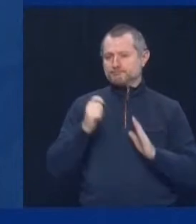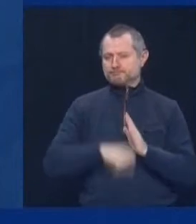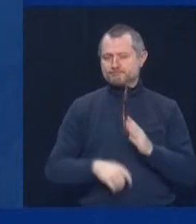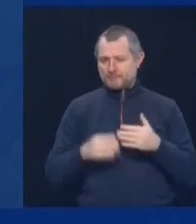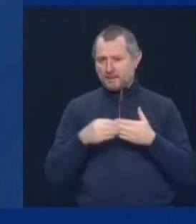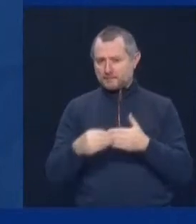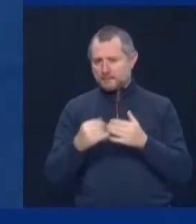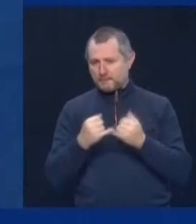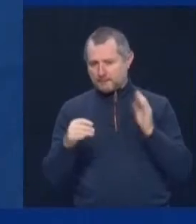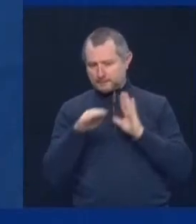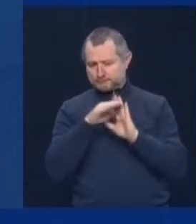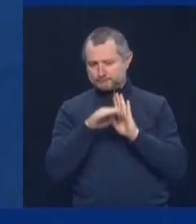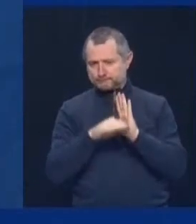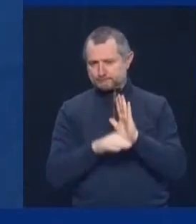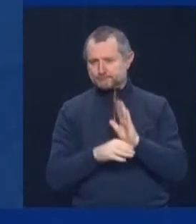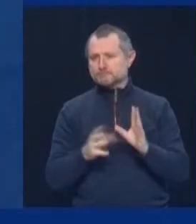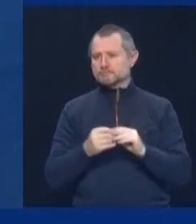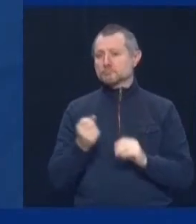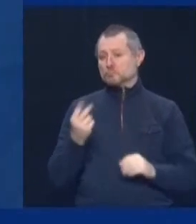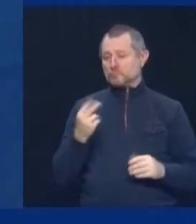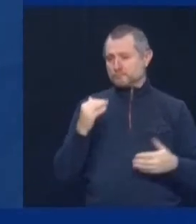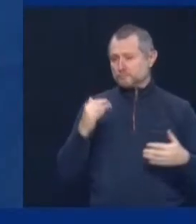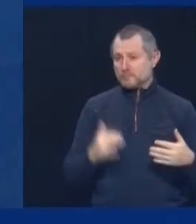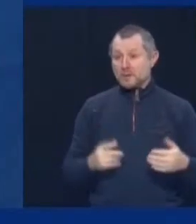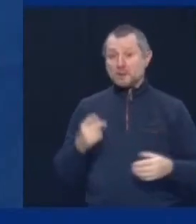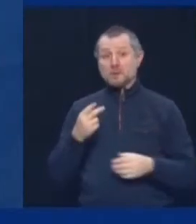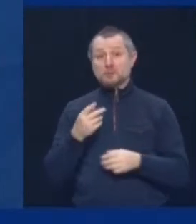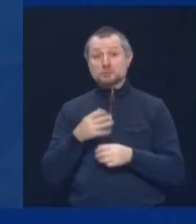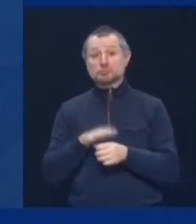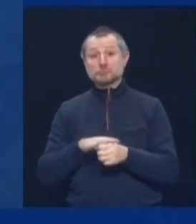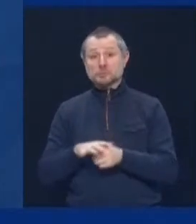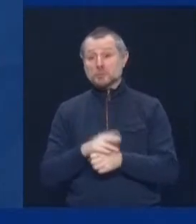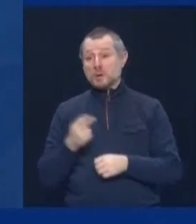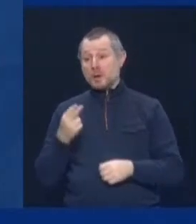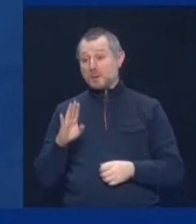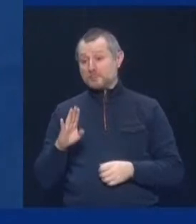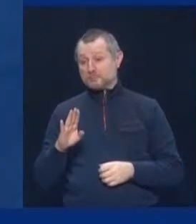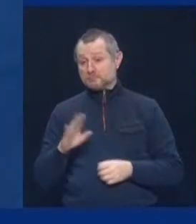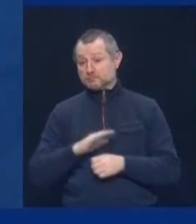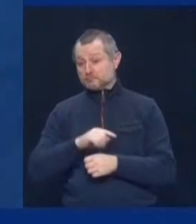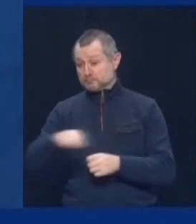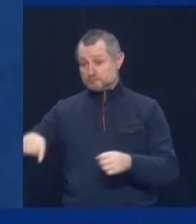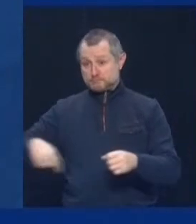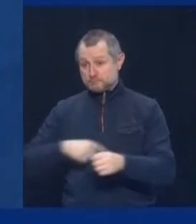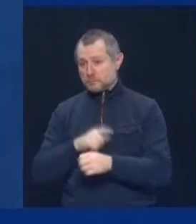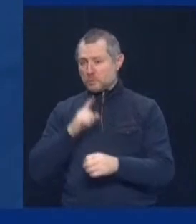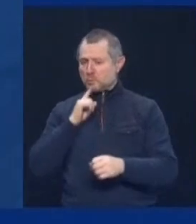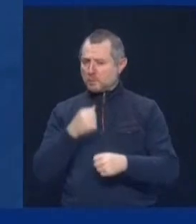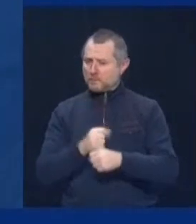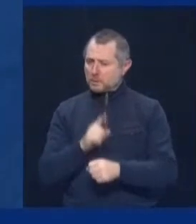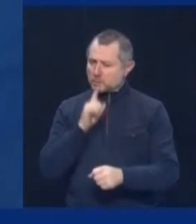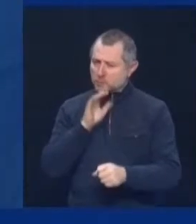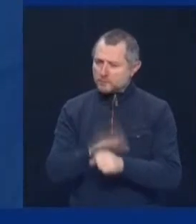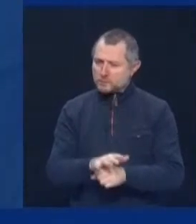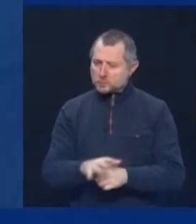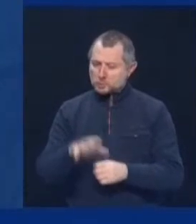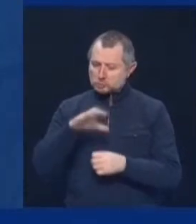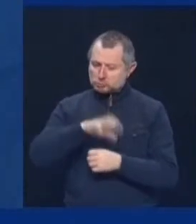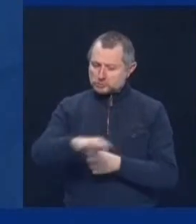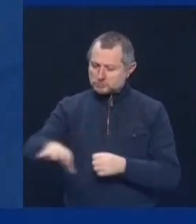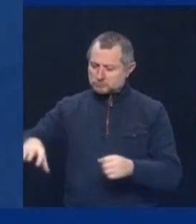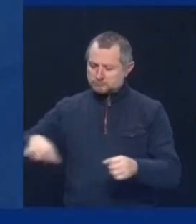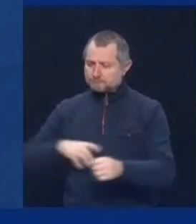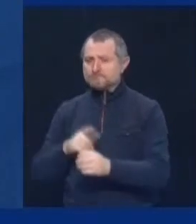regional hubs, we call them, will create a regional plan for that